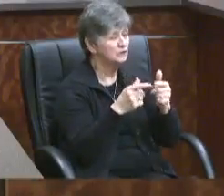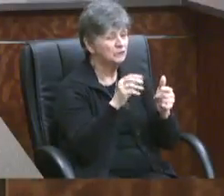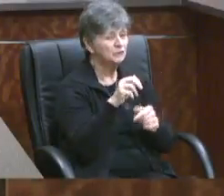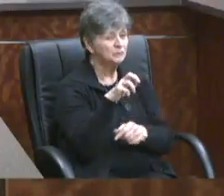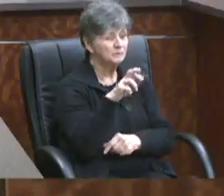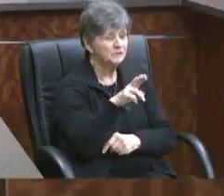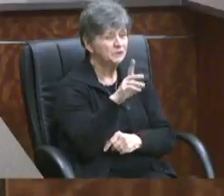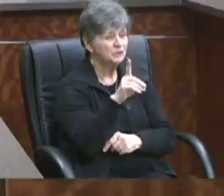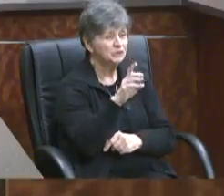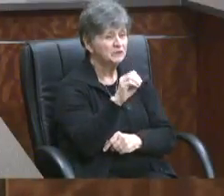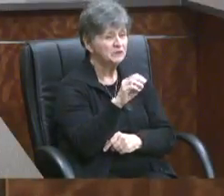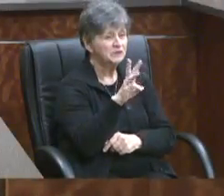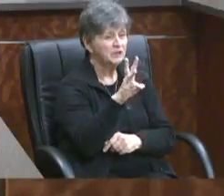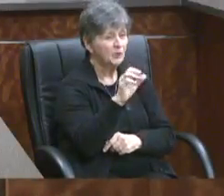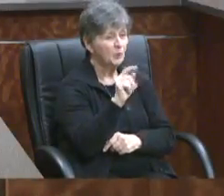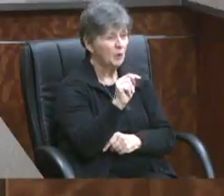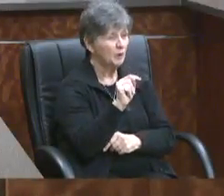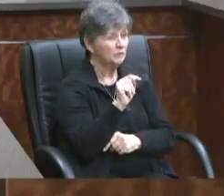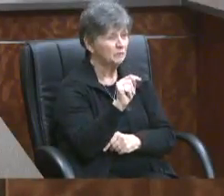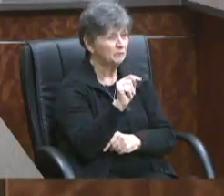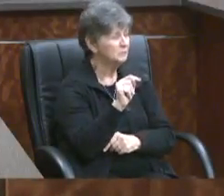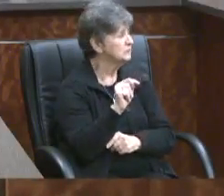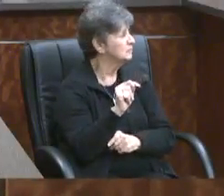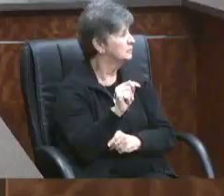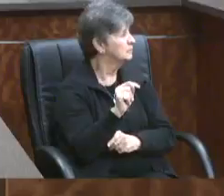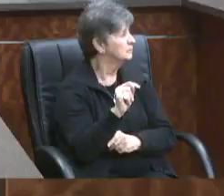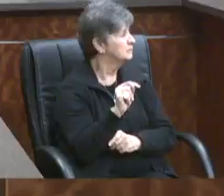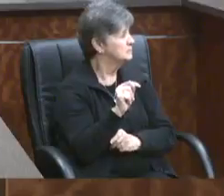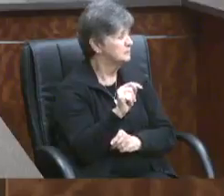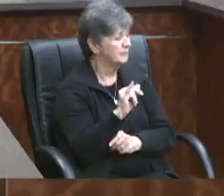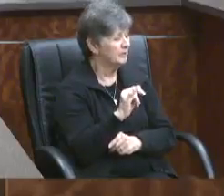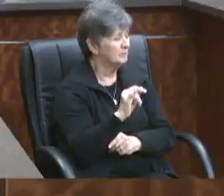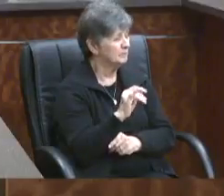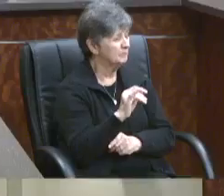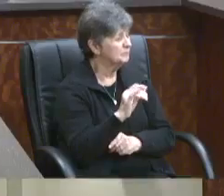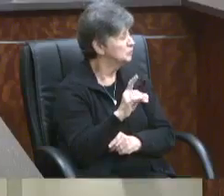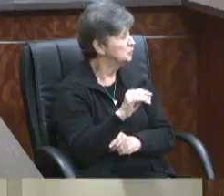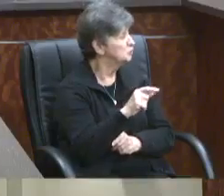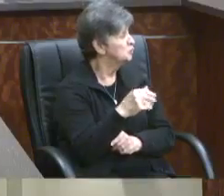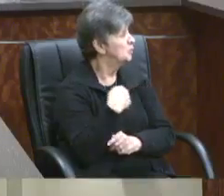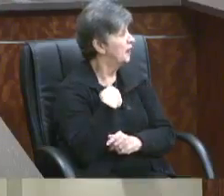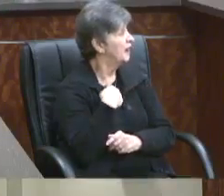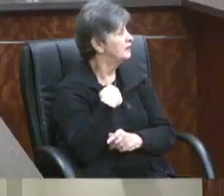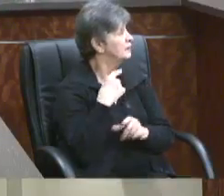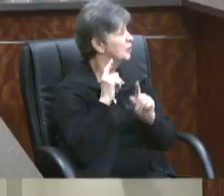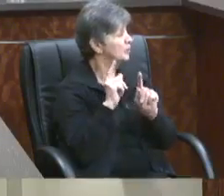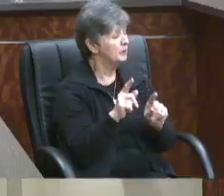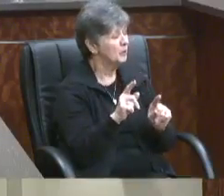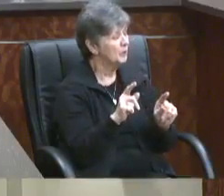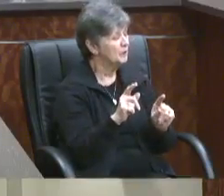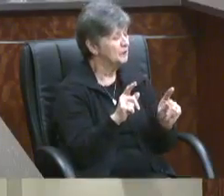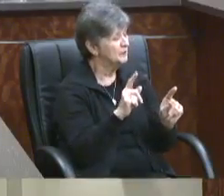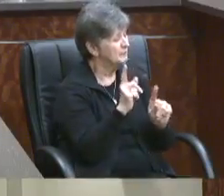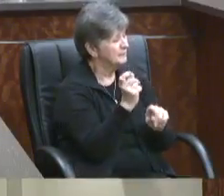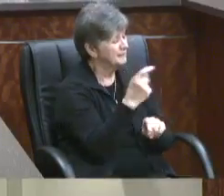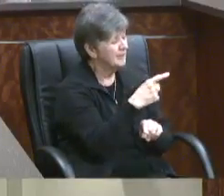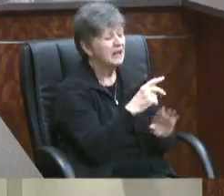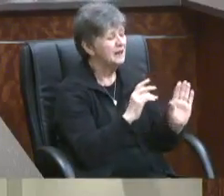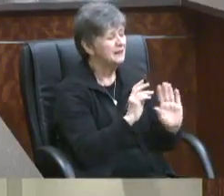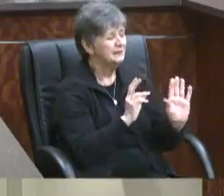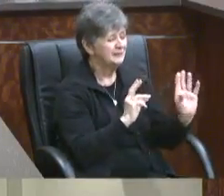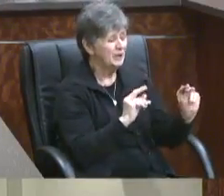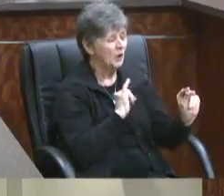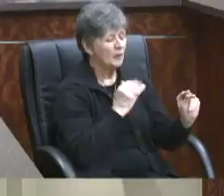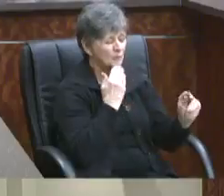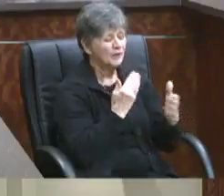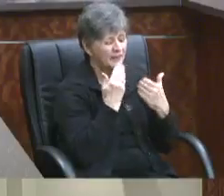We got started. We got a tight schedule tonight. You have a report? I'm good. Okay, thanks.